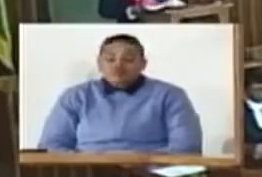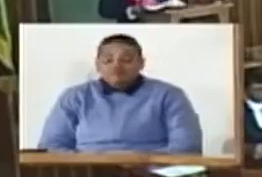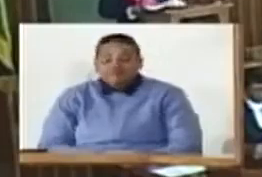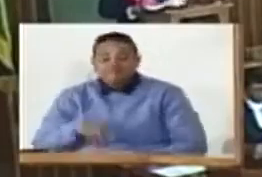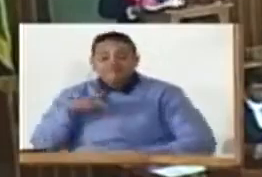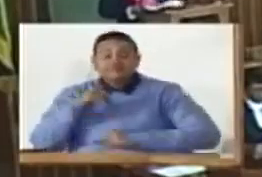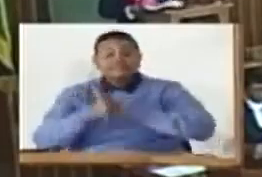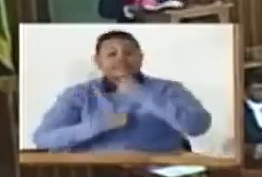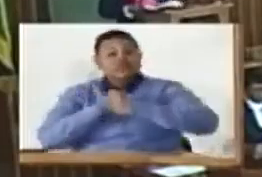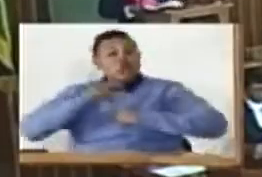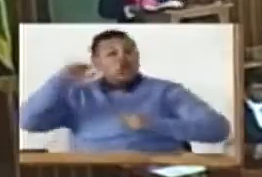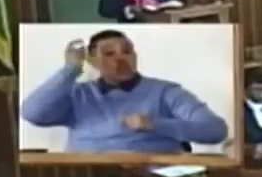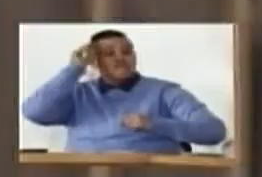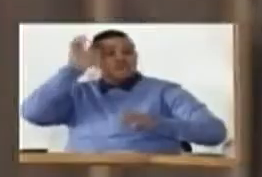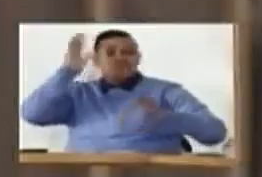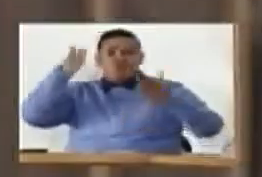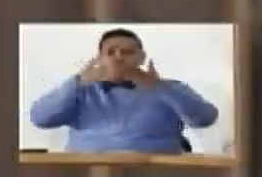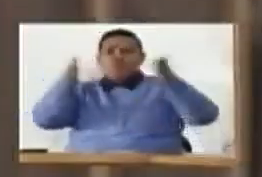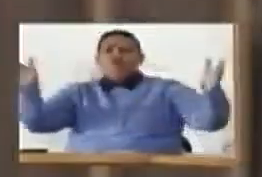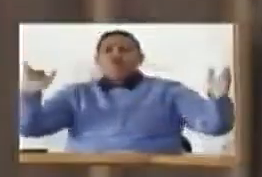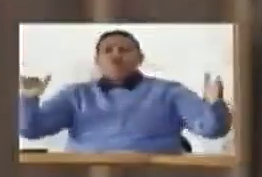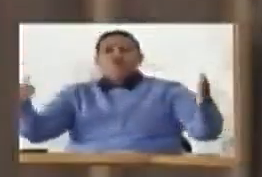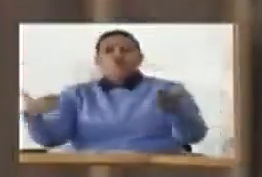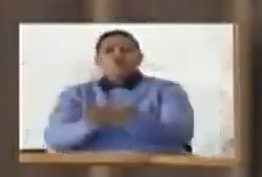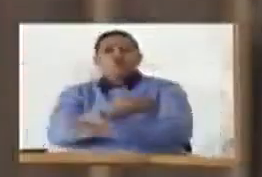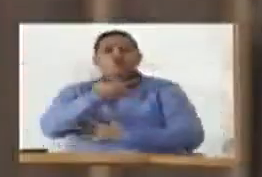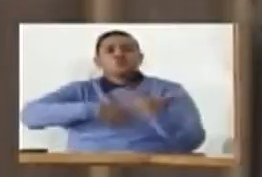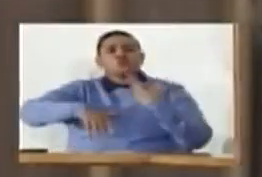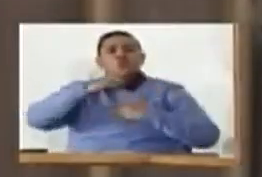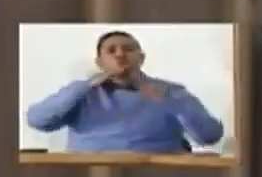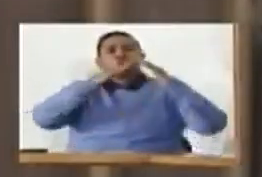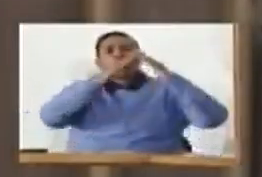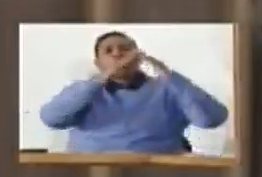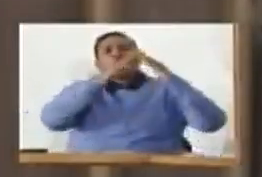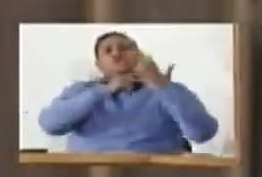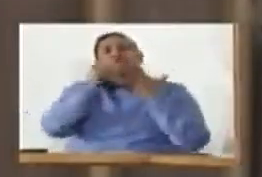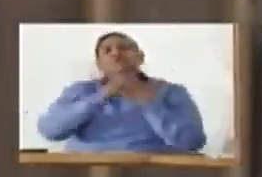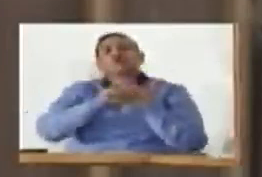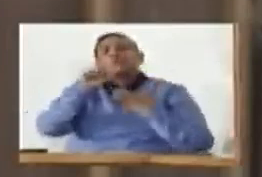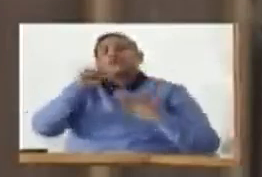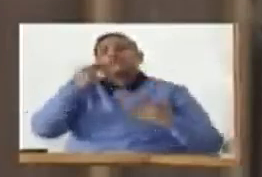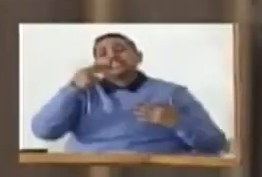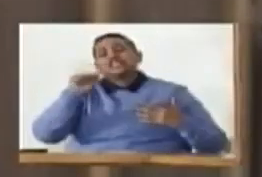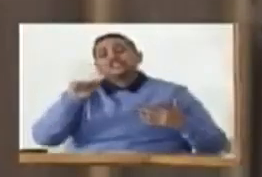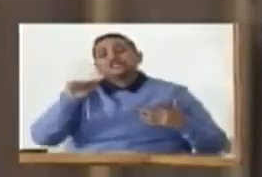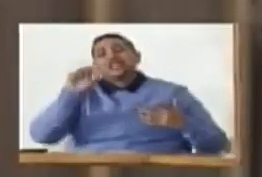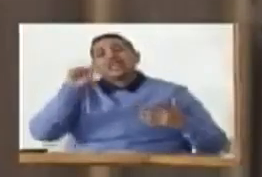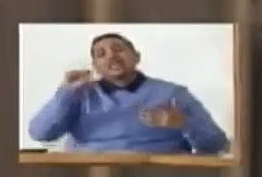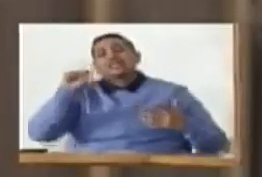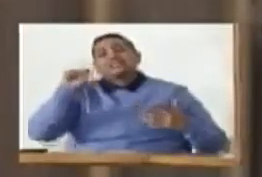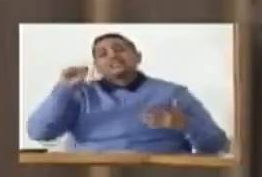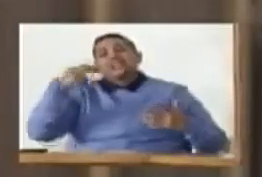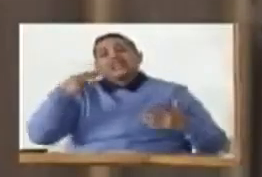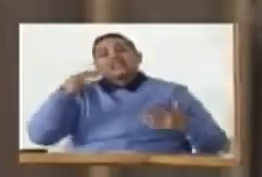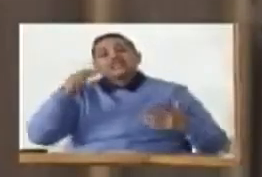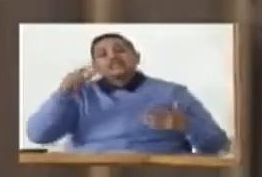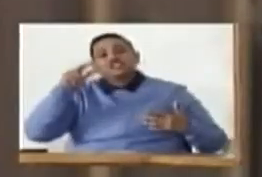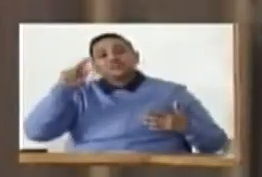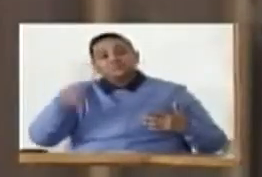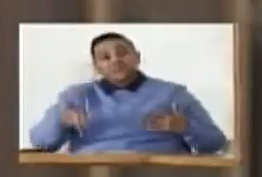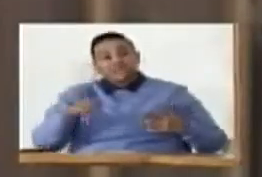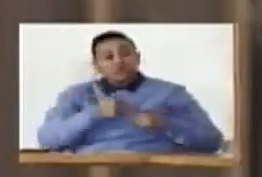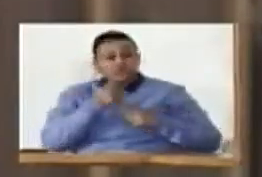This year, the government will unveil a new social housing program, SHP, which will see the provision of